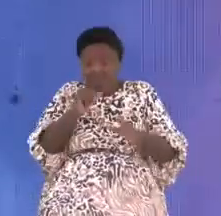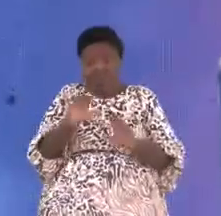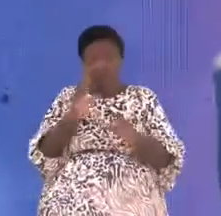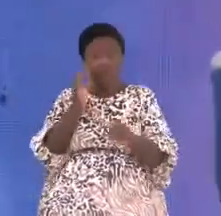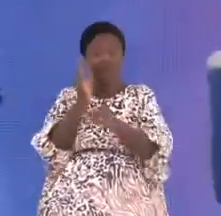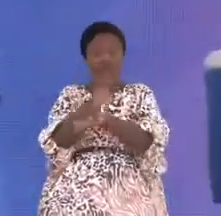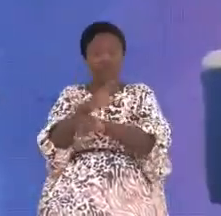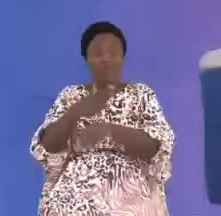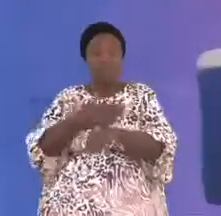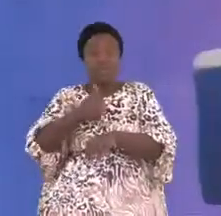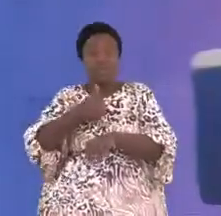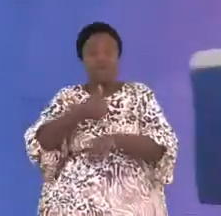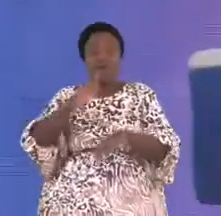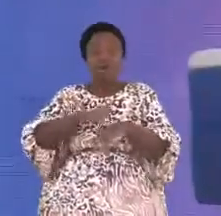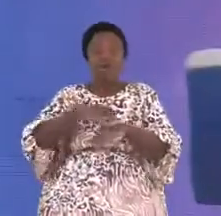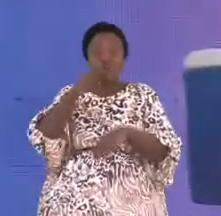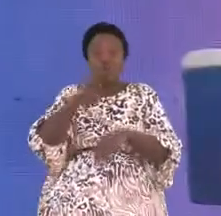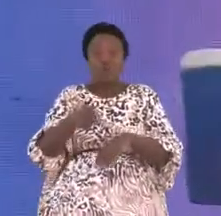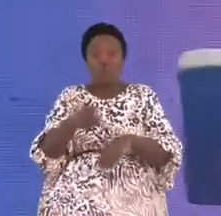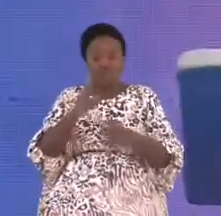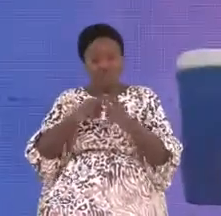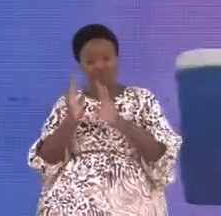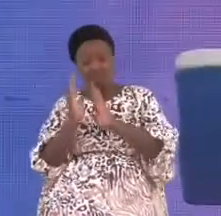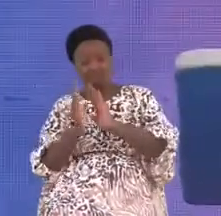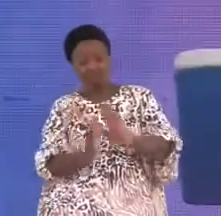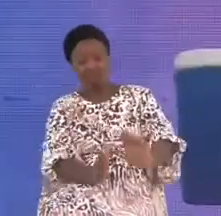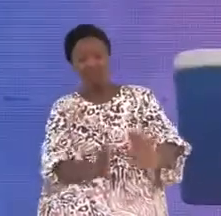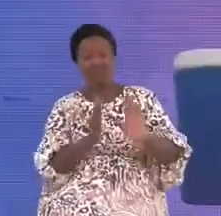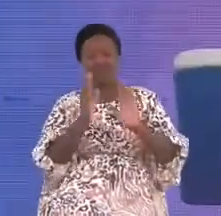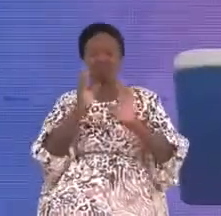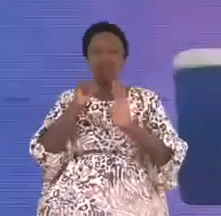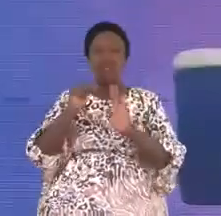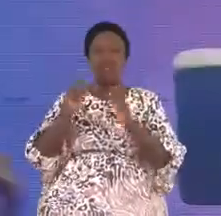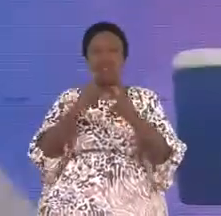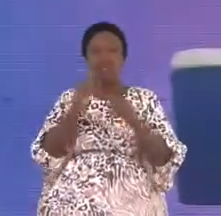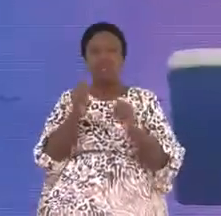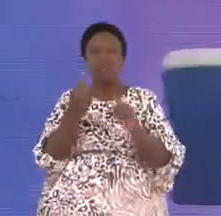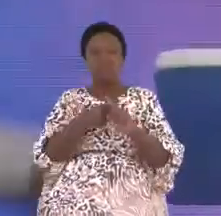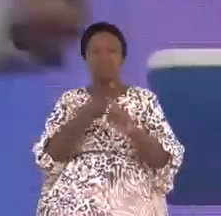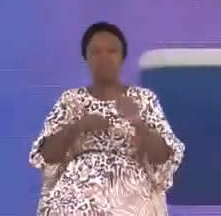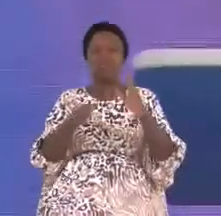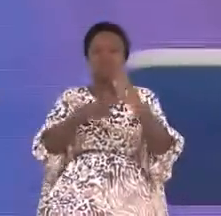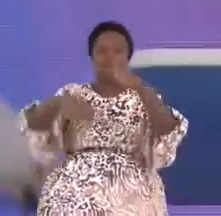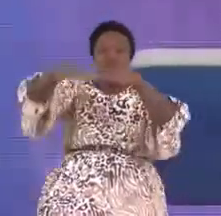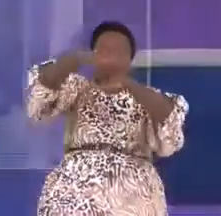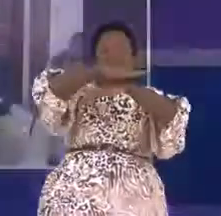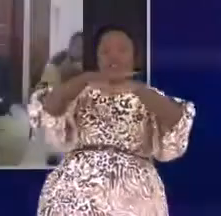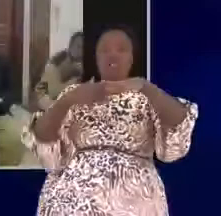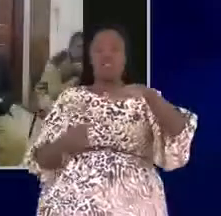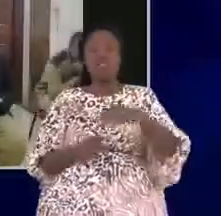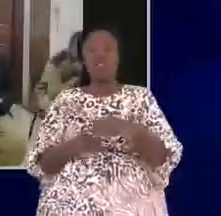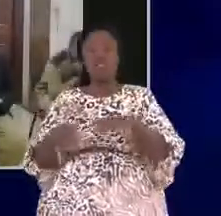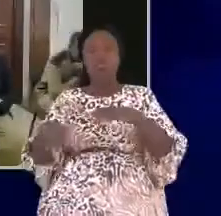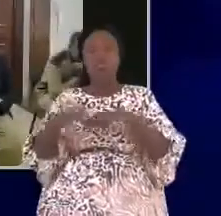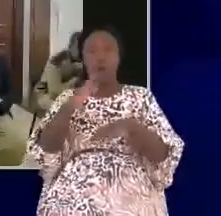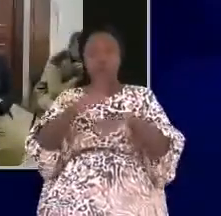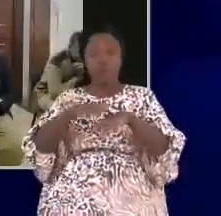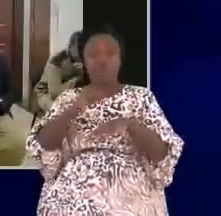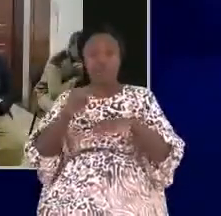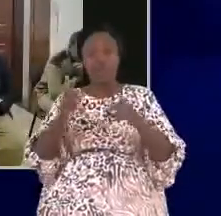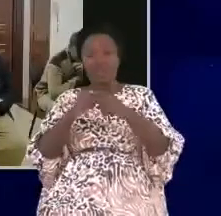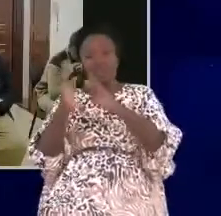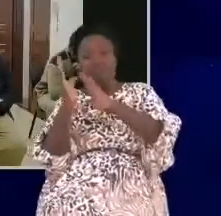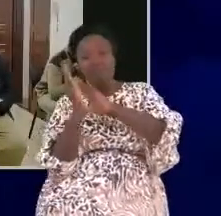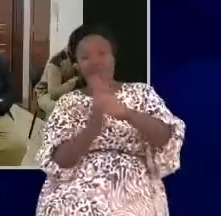anyone he let them from the shield above elect them from the shelter